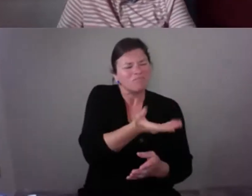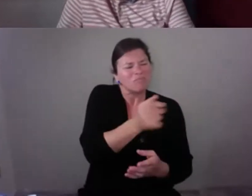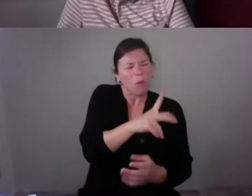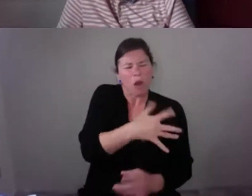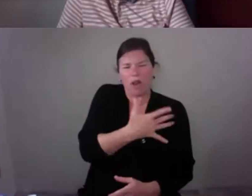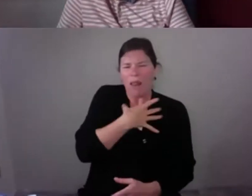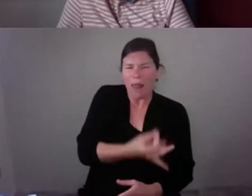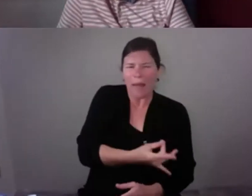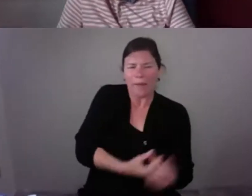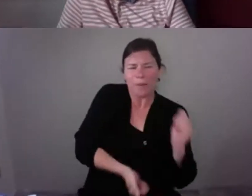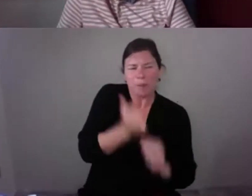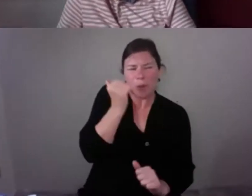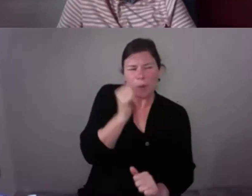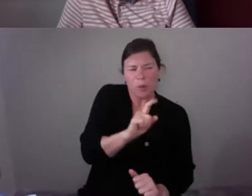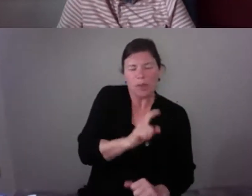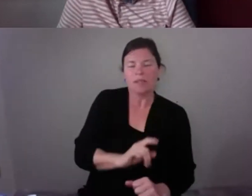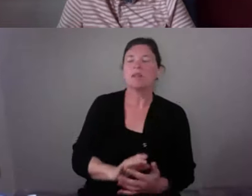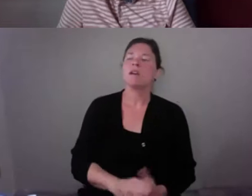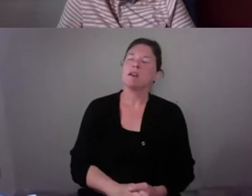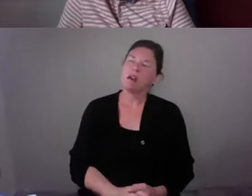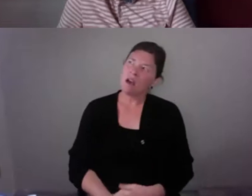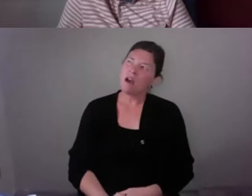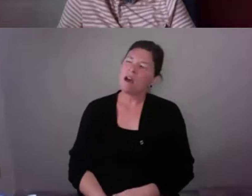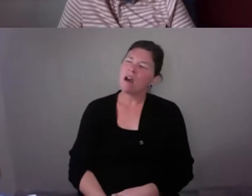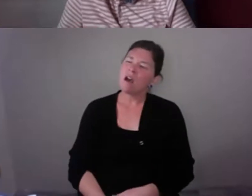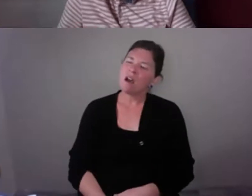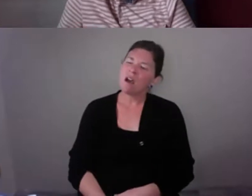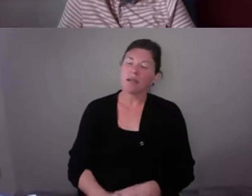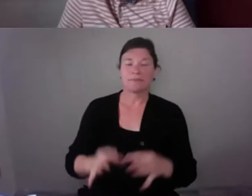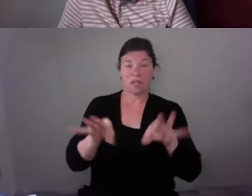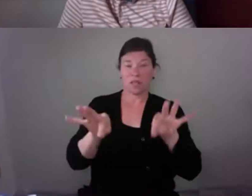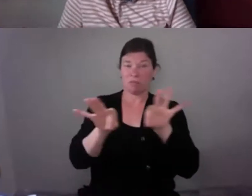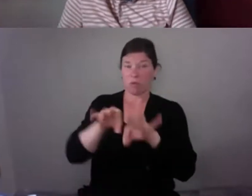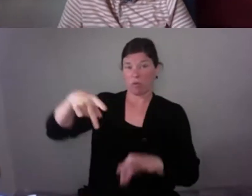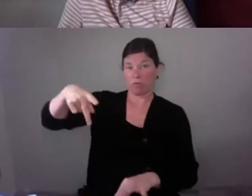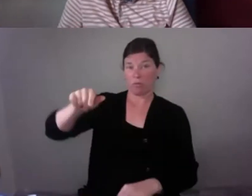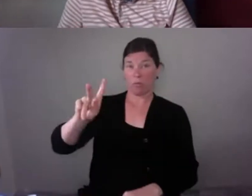Maybe just making sure that the parks are accessible, and